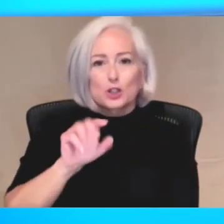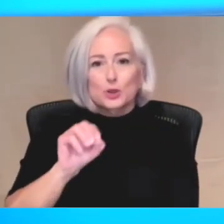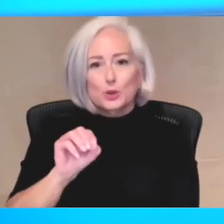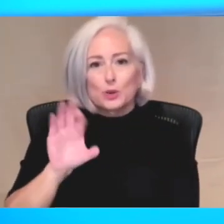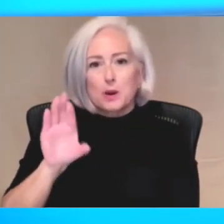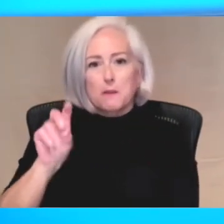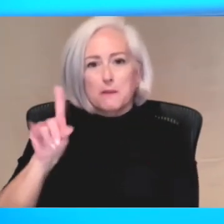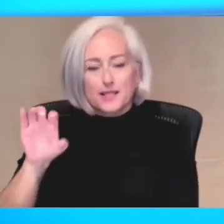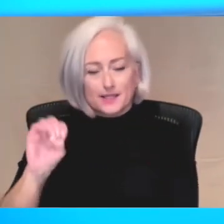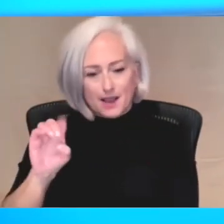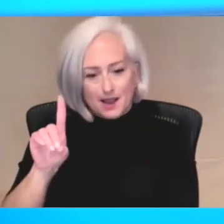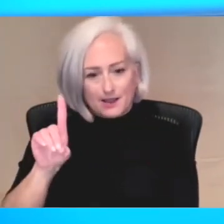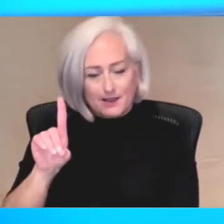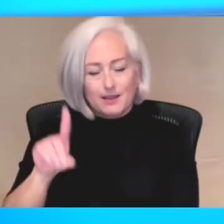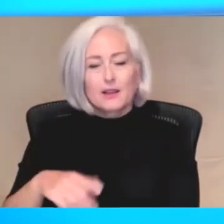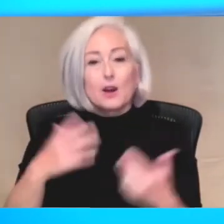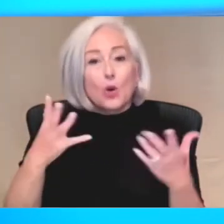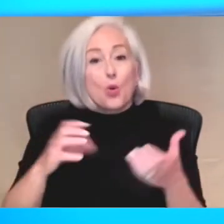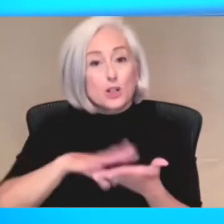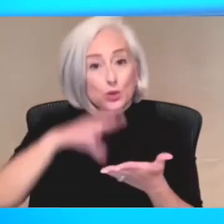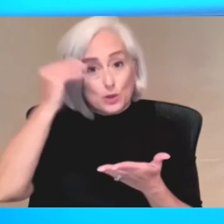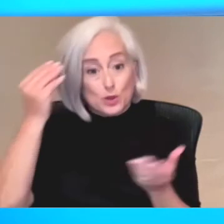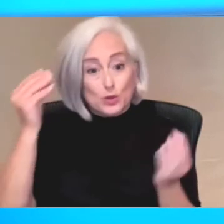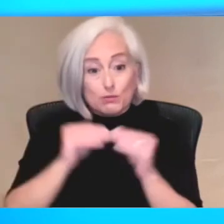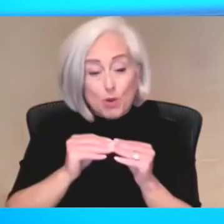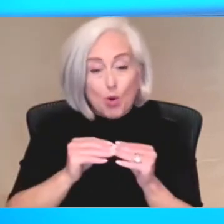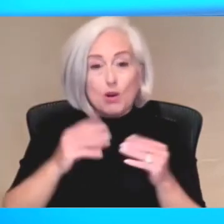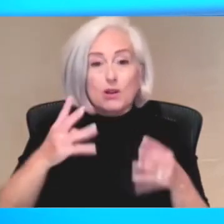therapy, visit